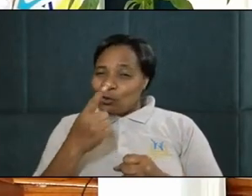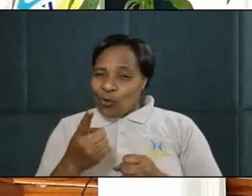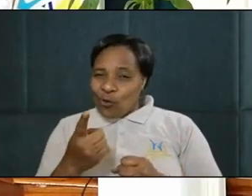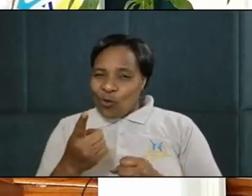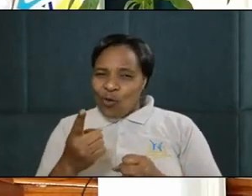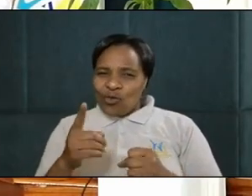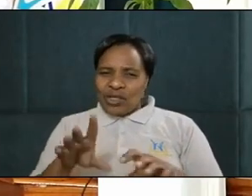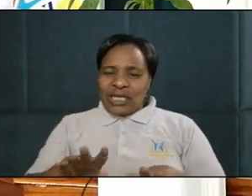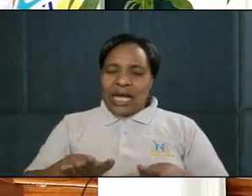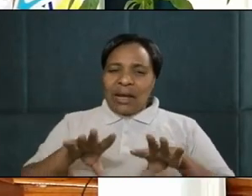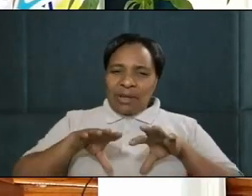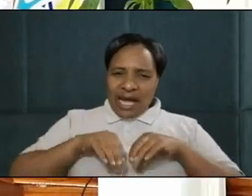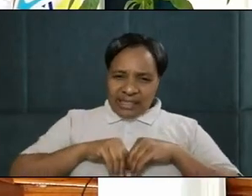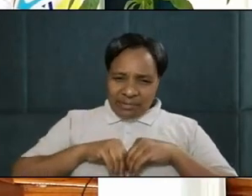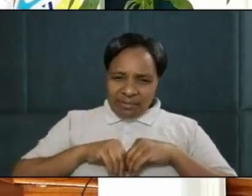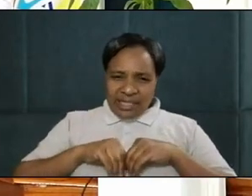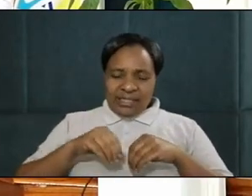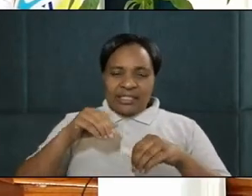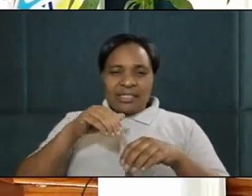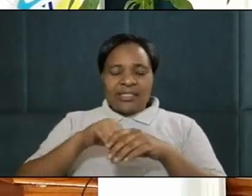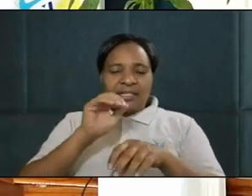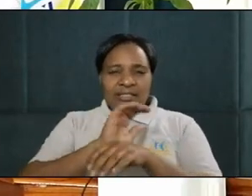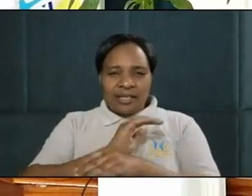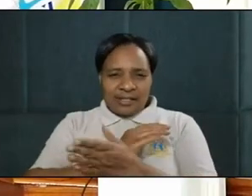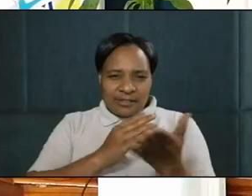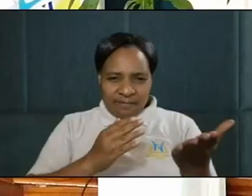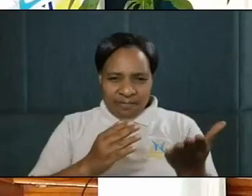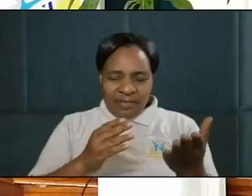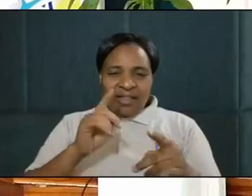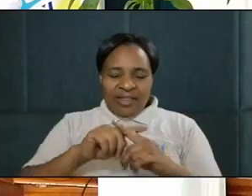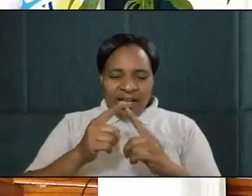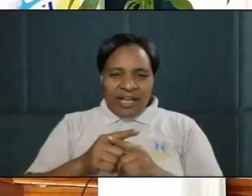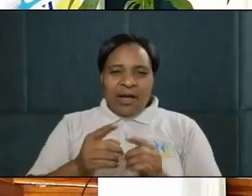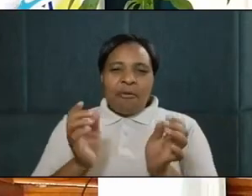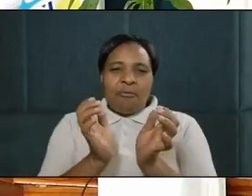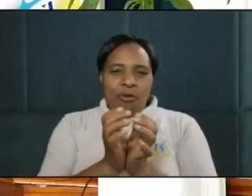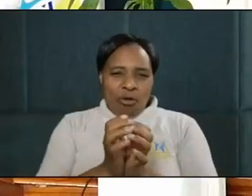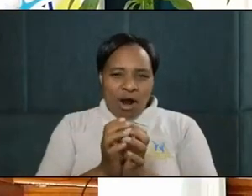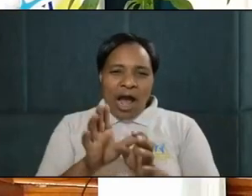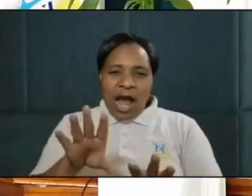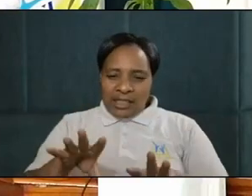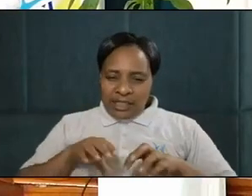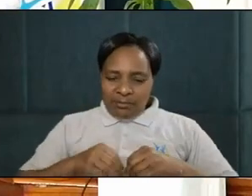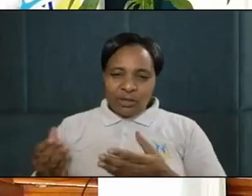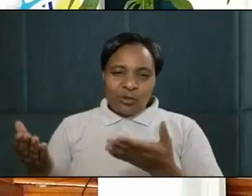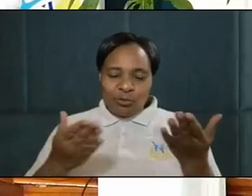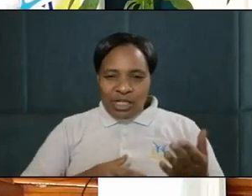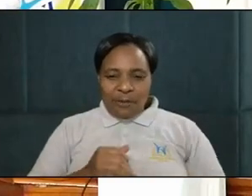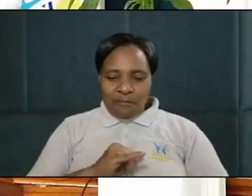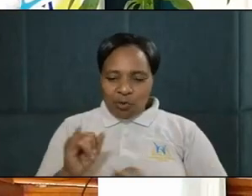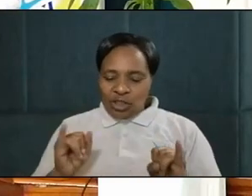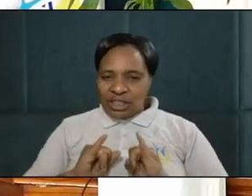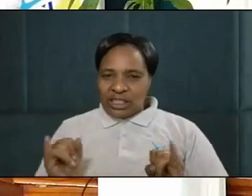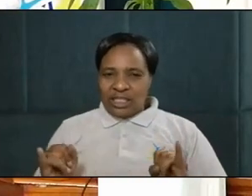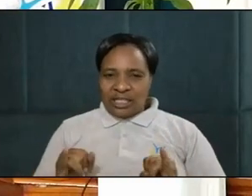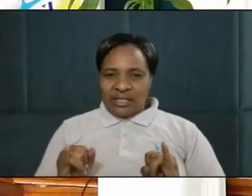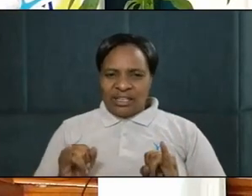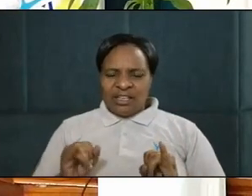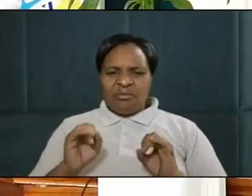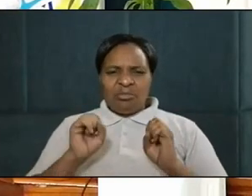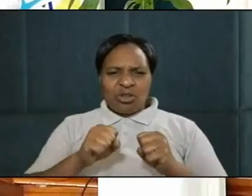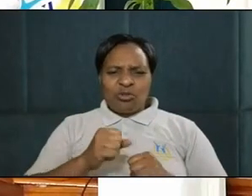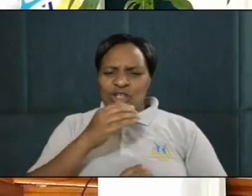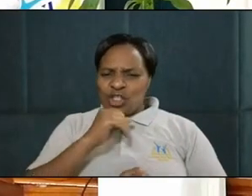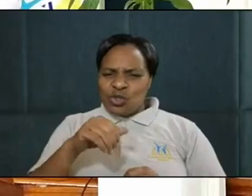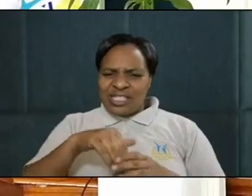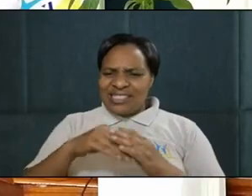are accepted by the entire church. Then Paul accepted to be purified. But you know what? They saw him. The Jews there